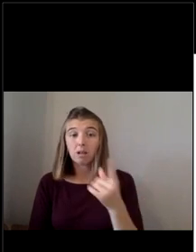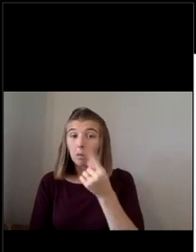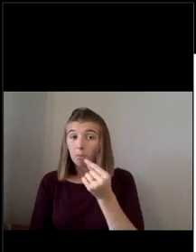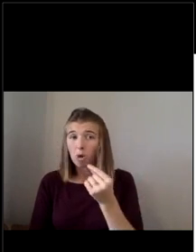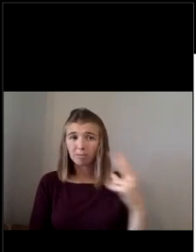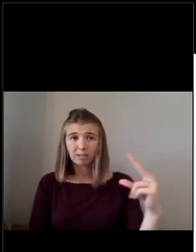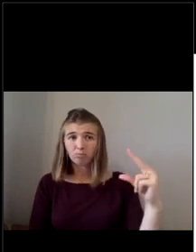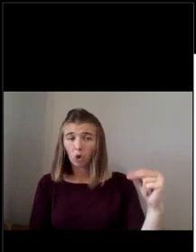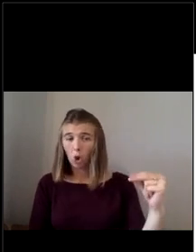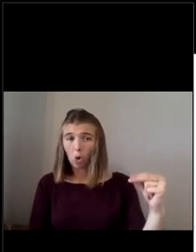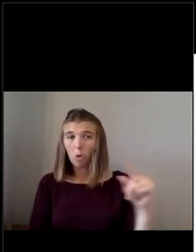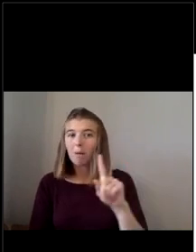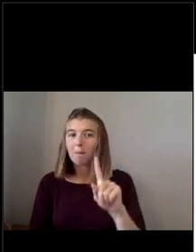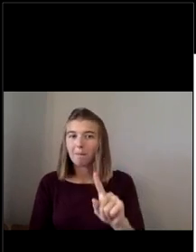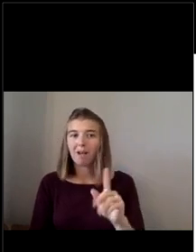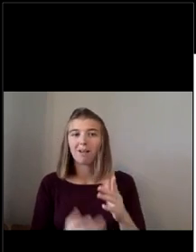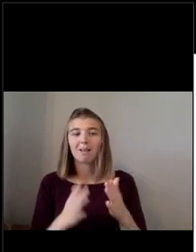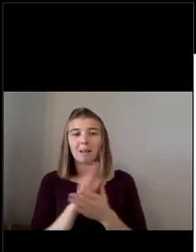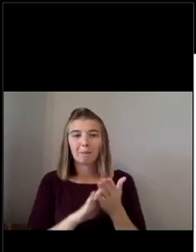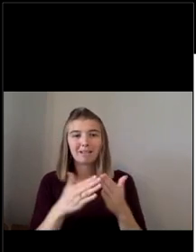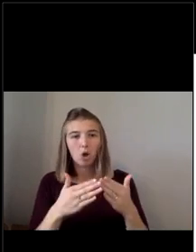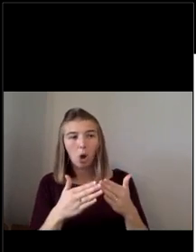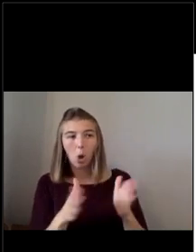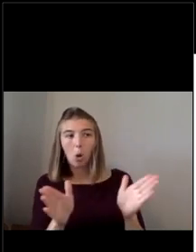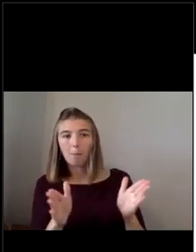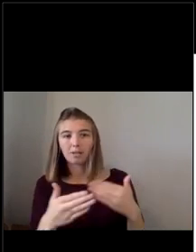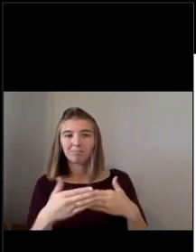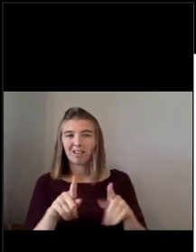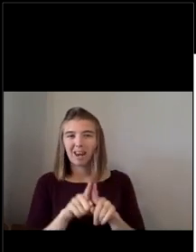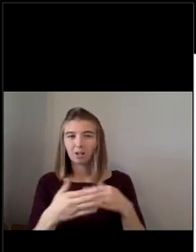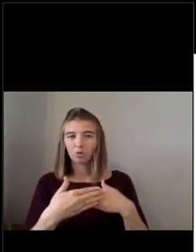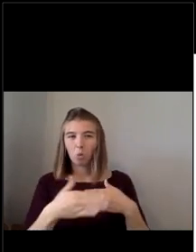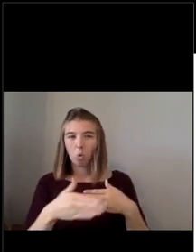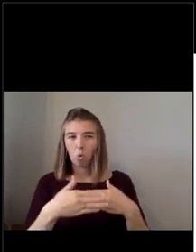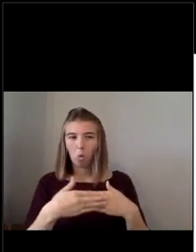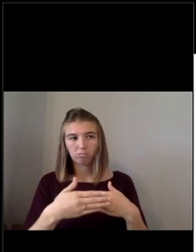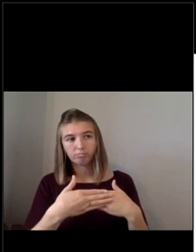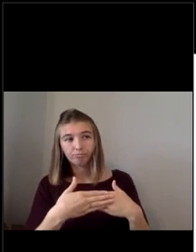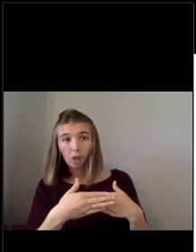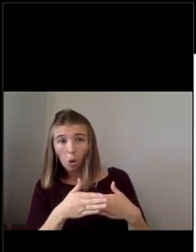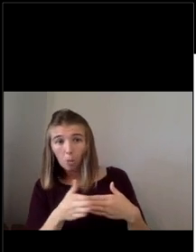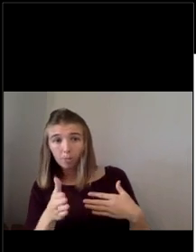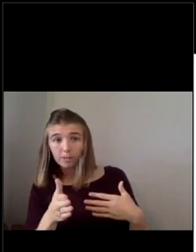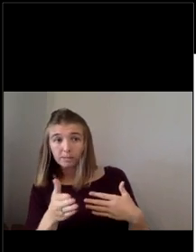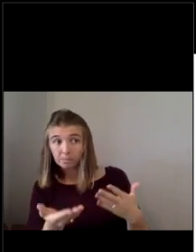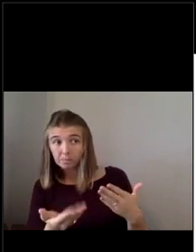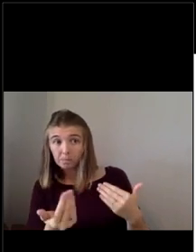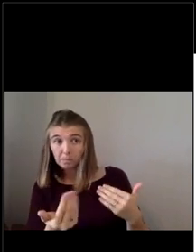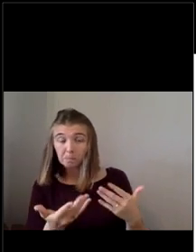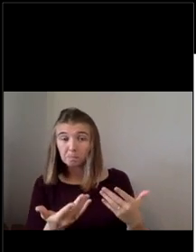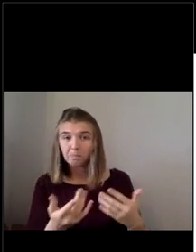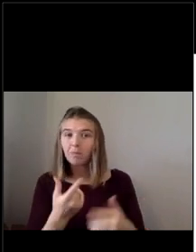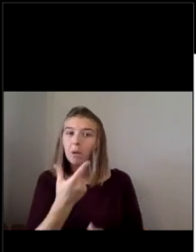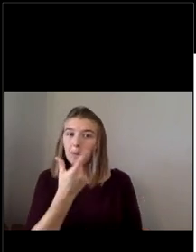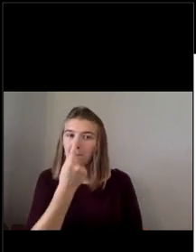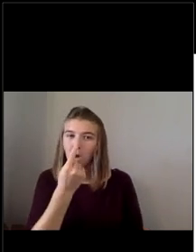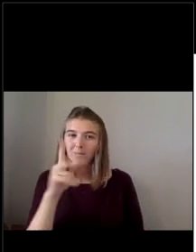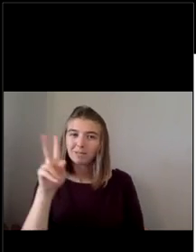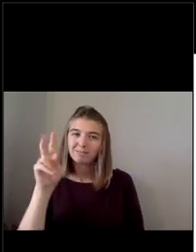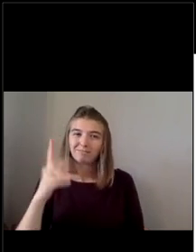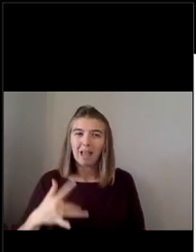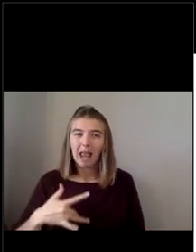not, but it opens a door for the possibility, and it might be the lifeline for them and for you. And remember that it